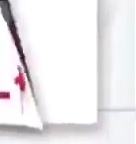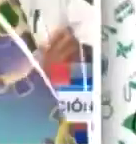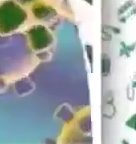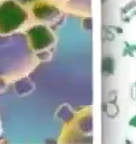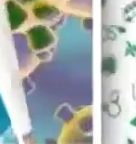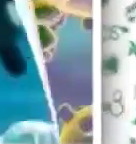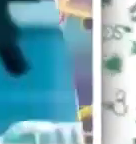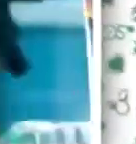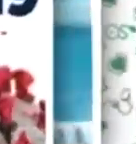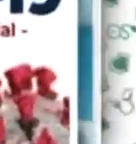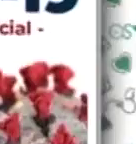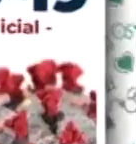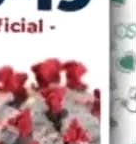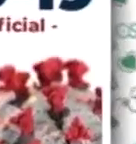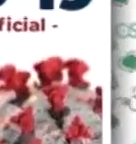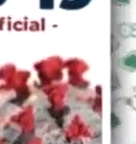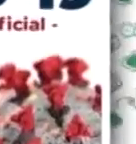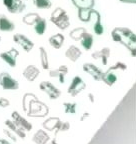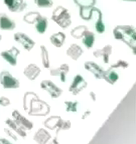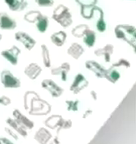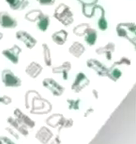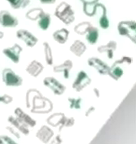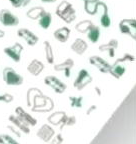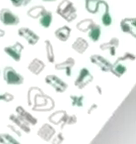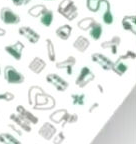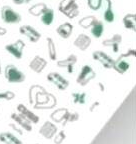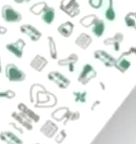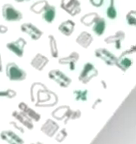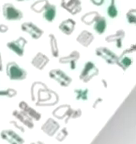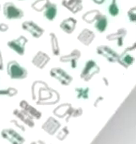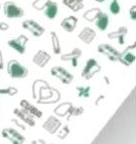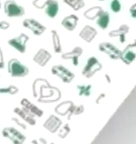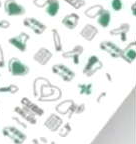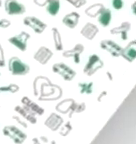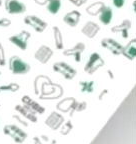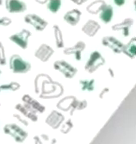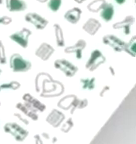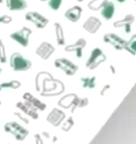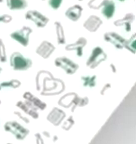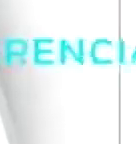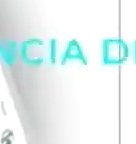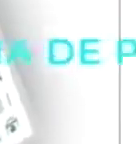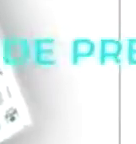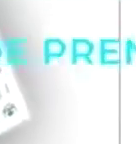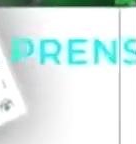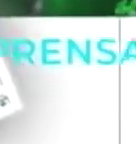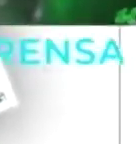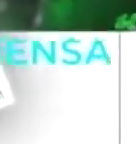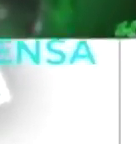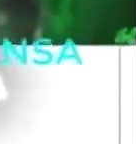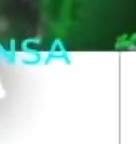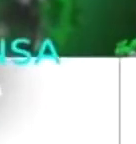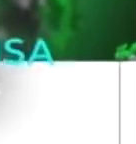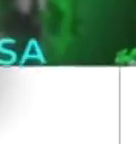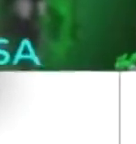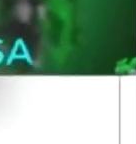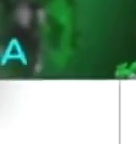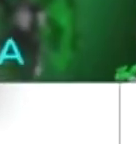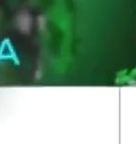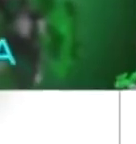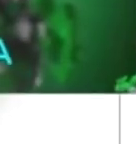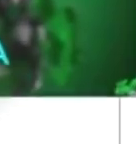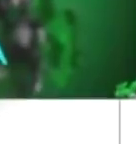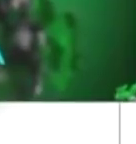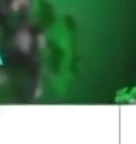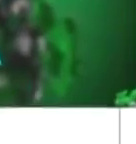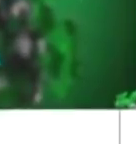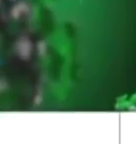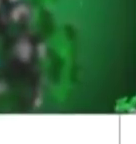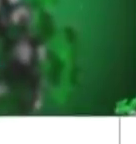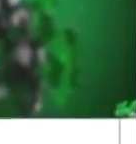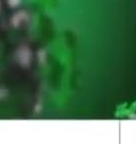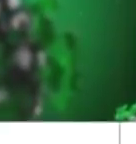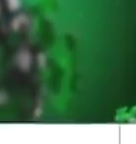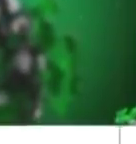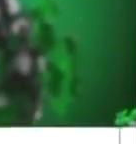in